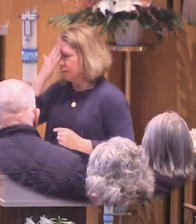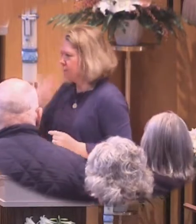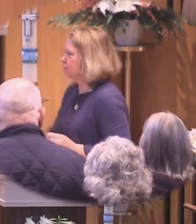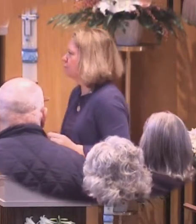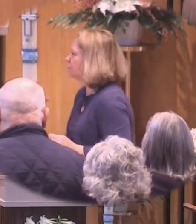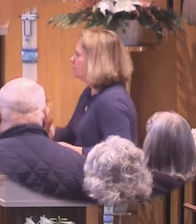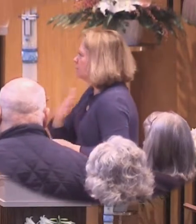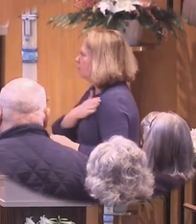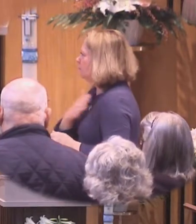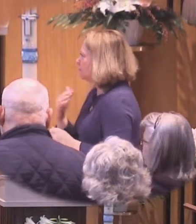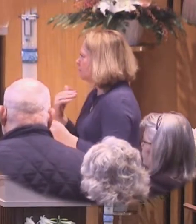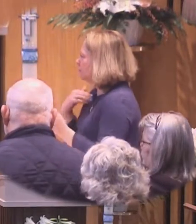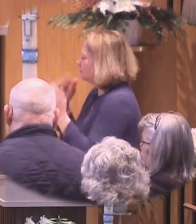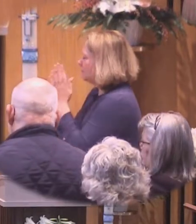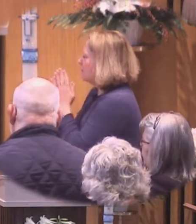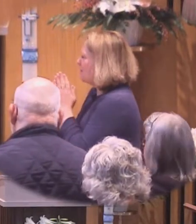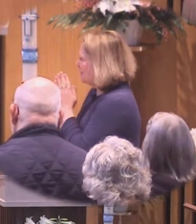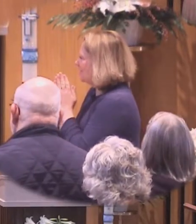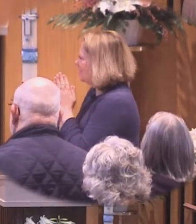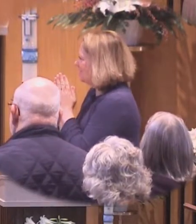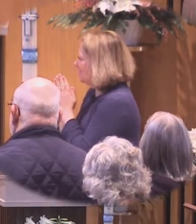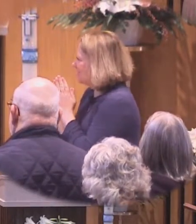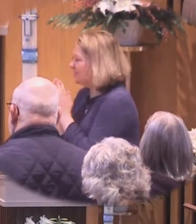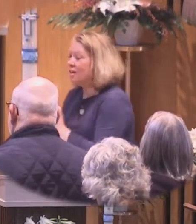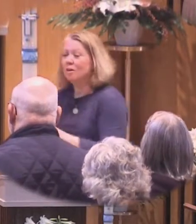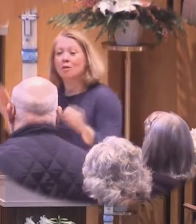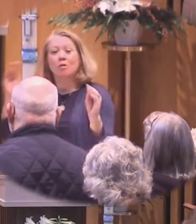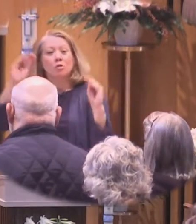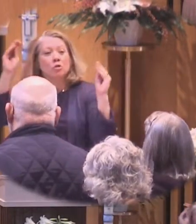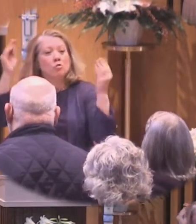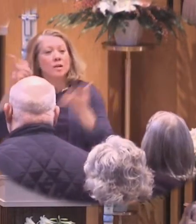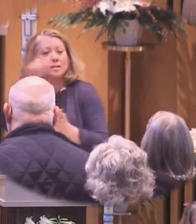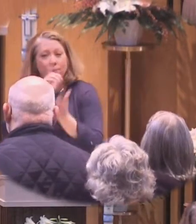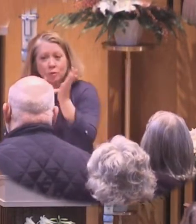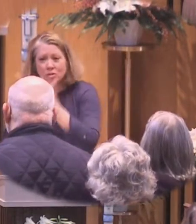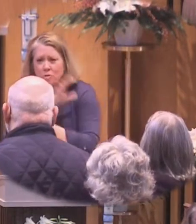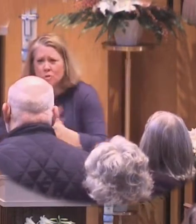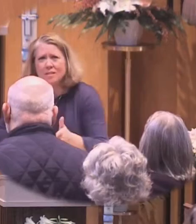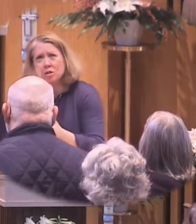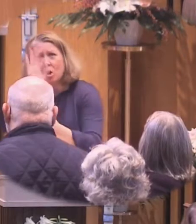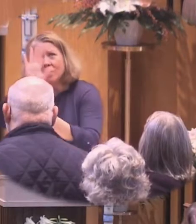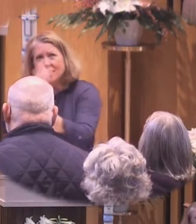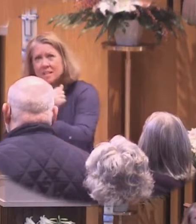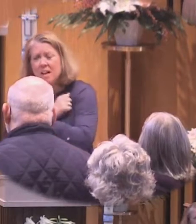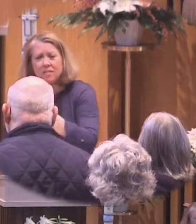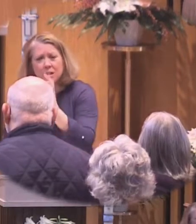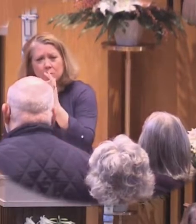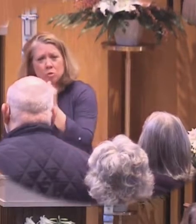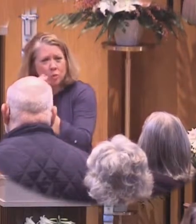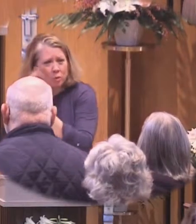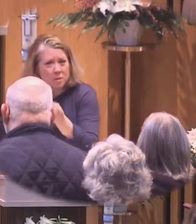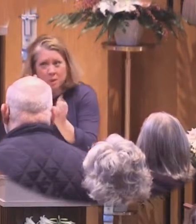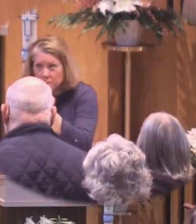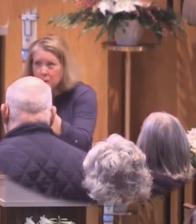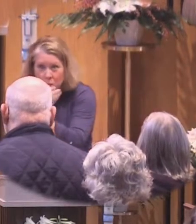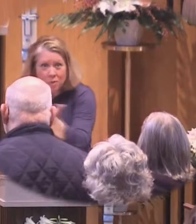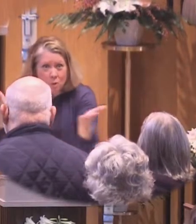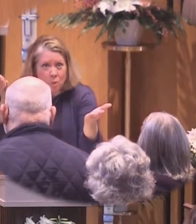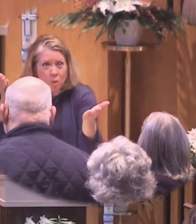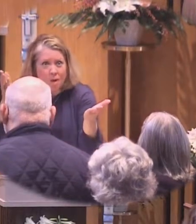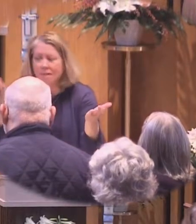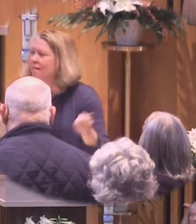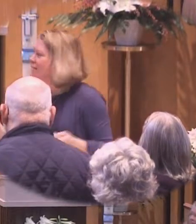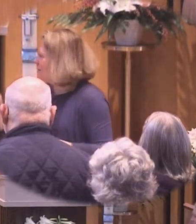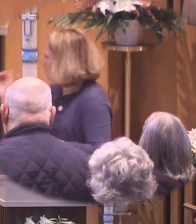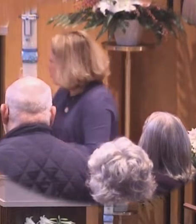Father, and of the Son, and of the Holy Spirit. Amen. The grace of our Lord Jesus Christ, and the love of God, and the communion of the Holy Spirit be with you